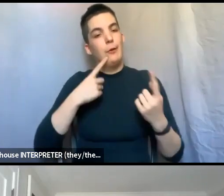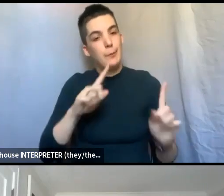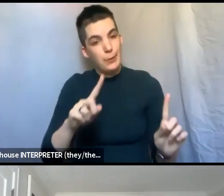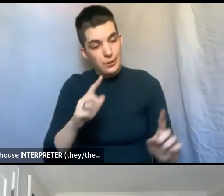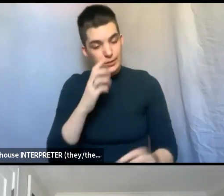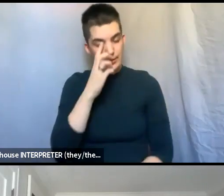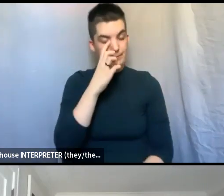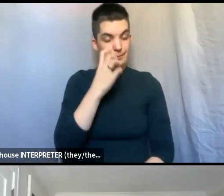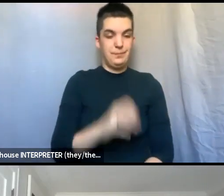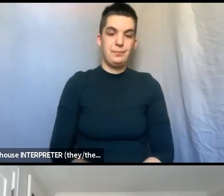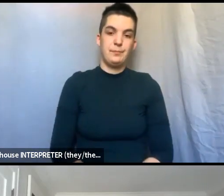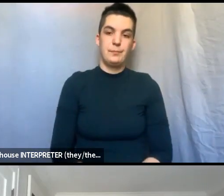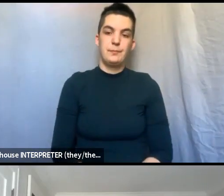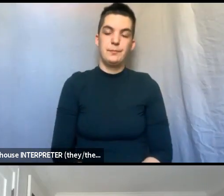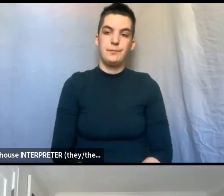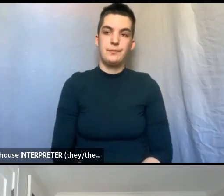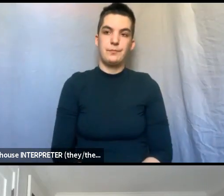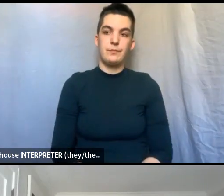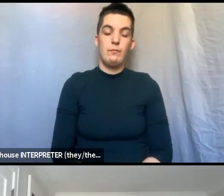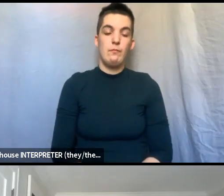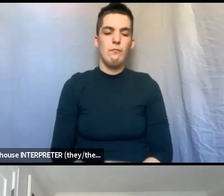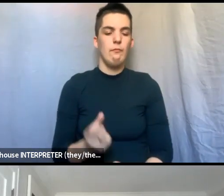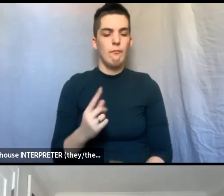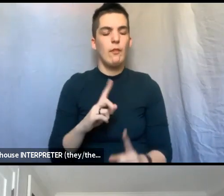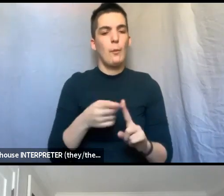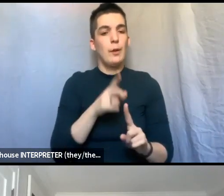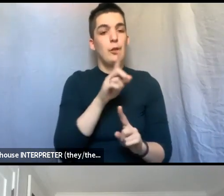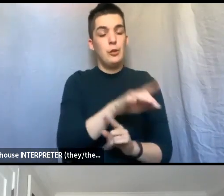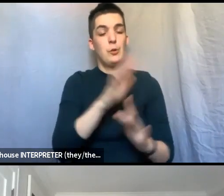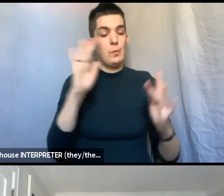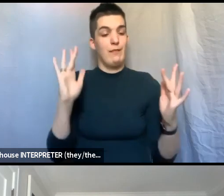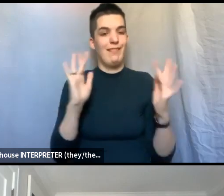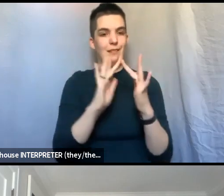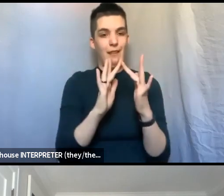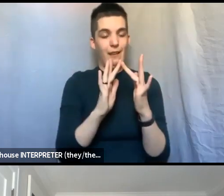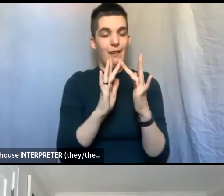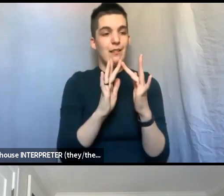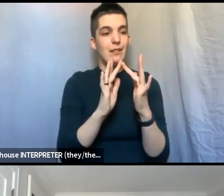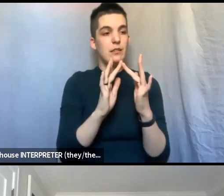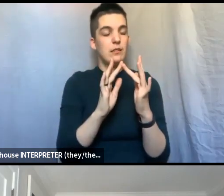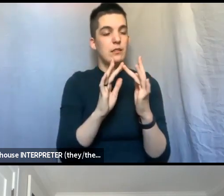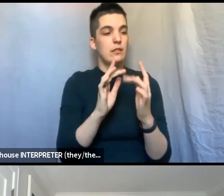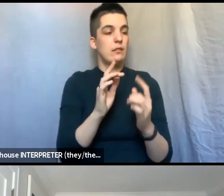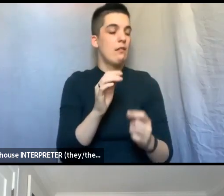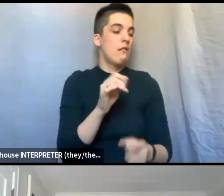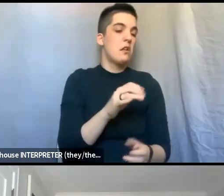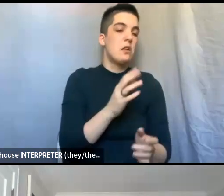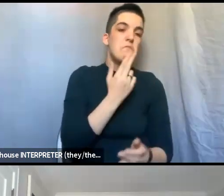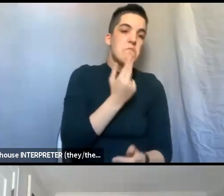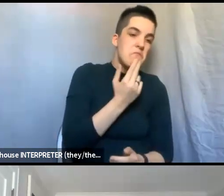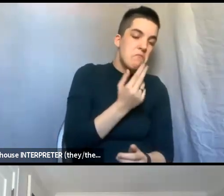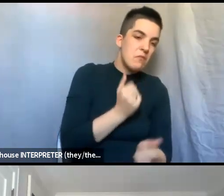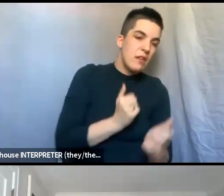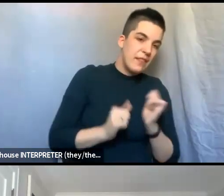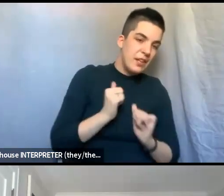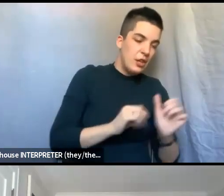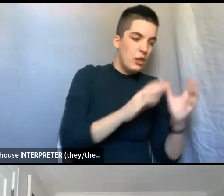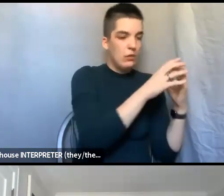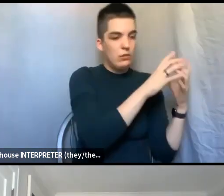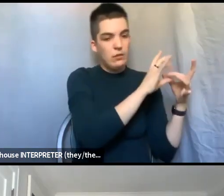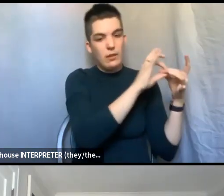of that. And when you connect a roadside theater, when you connect to a theater, to